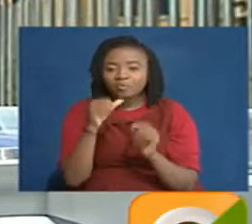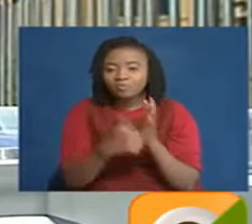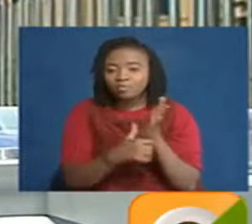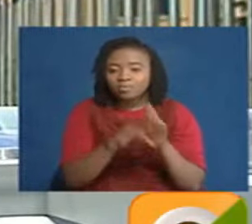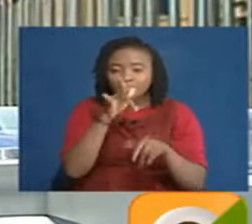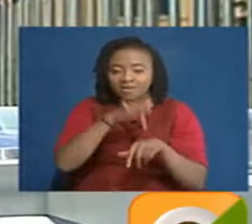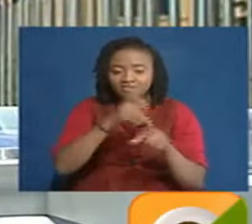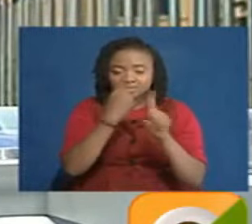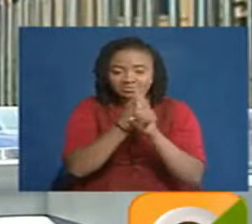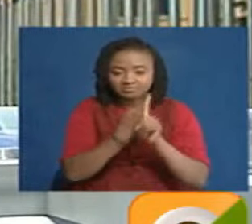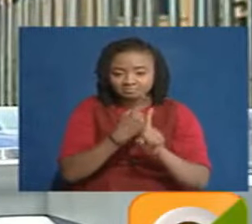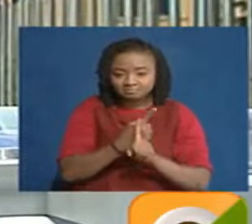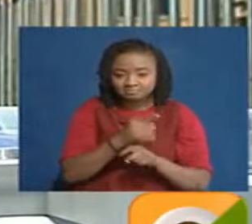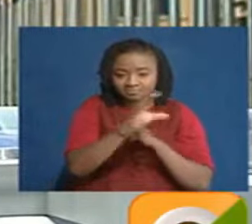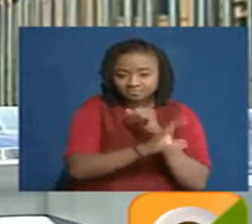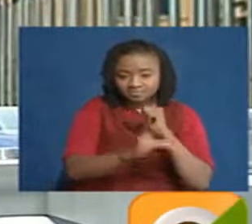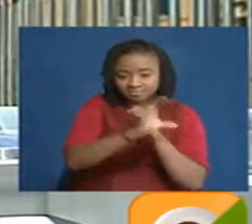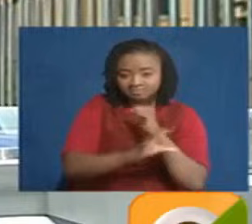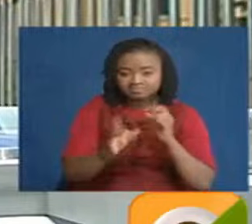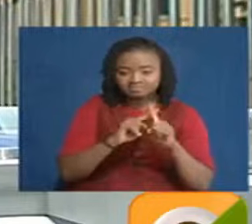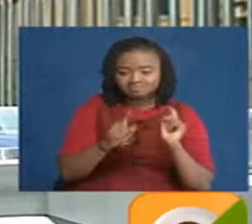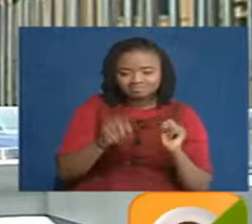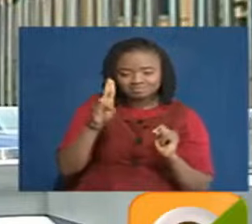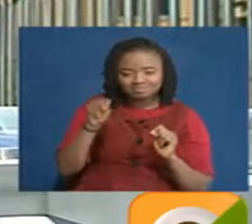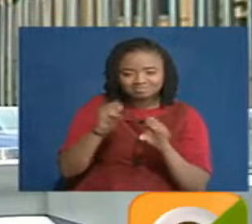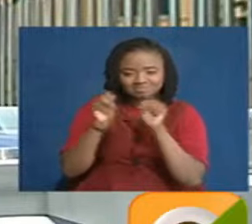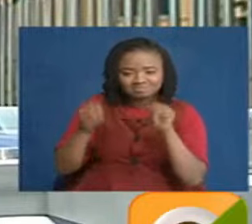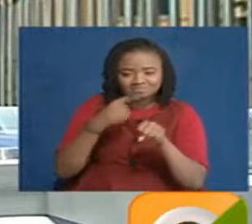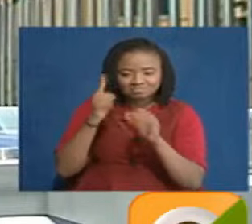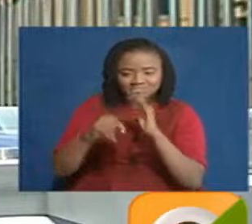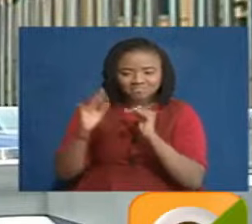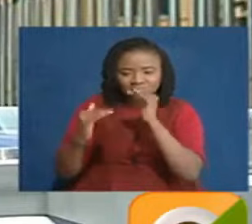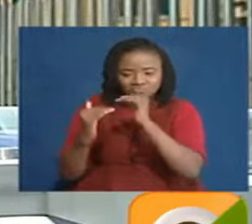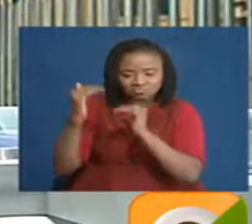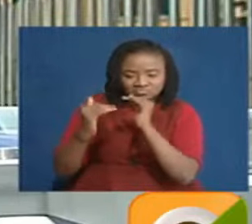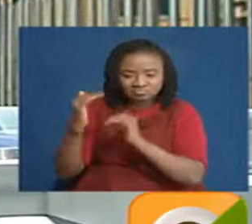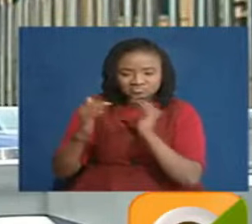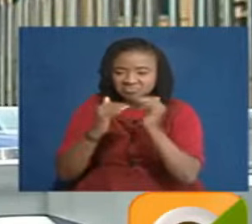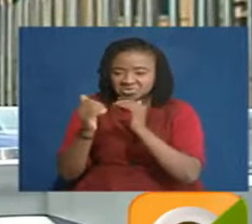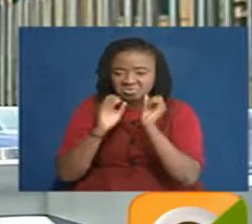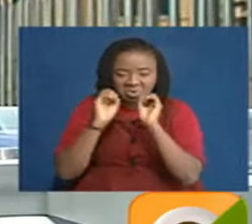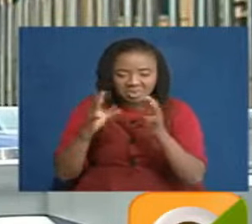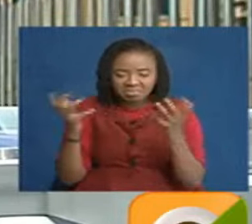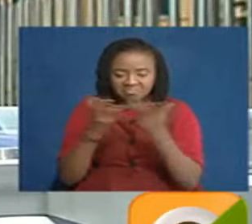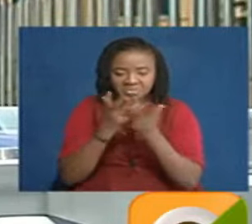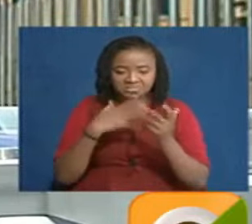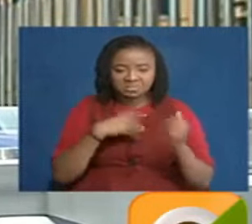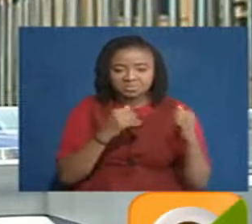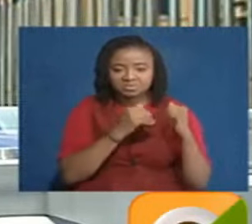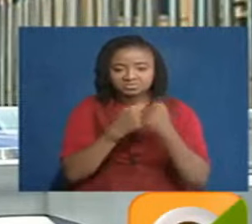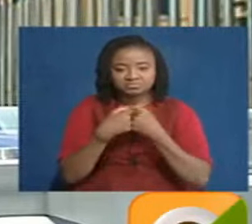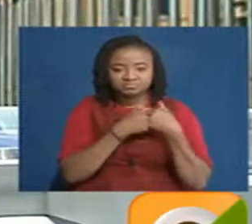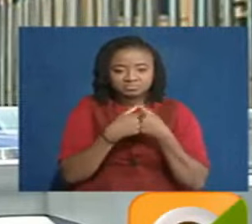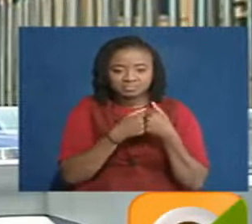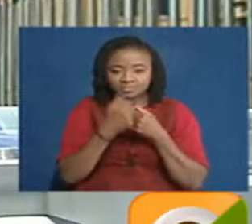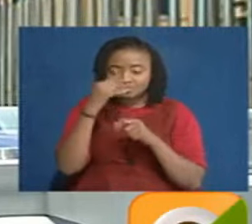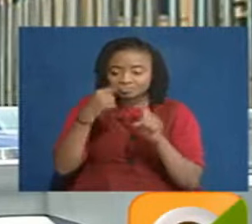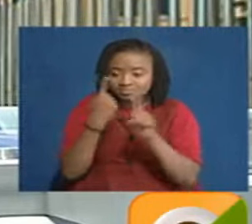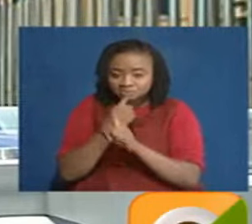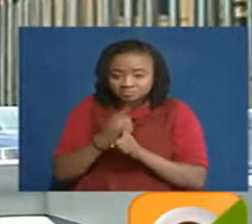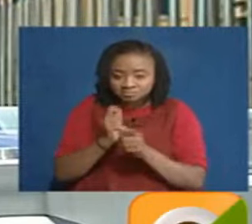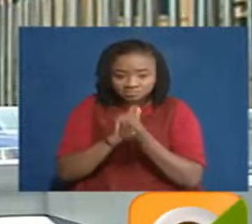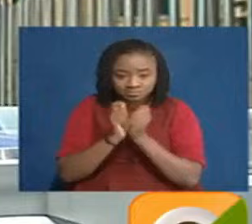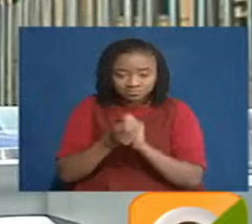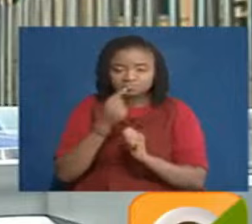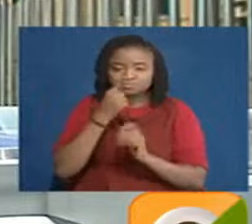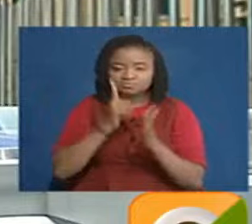the UN systems have been criticized as being unequal to the challenges of our times. Among reforms fronted are for